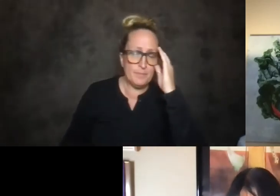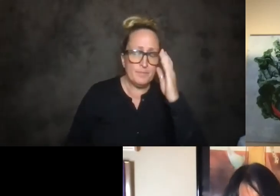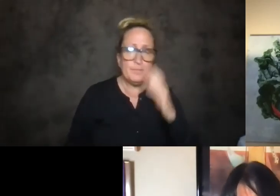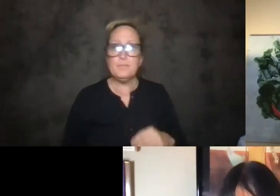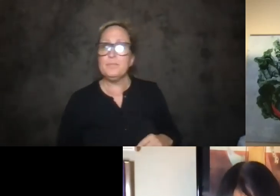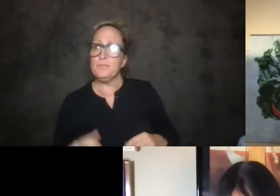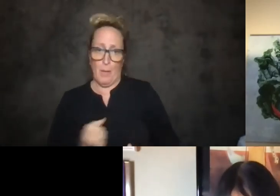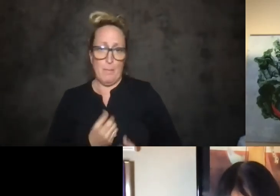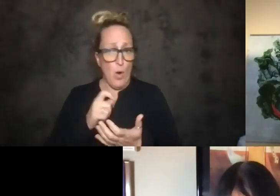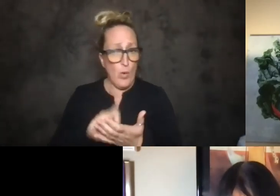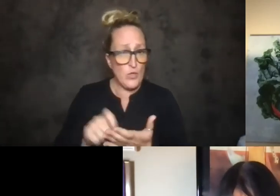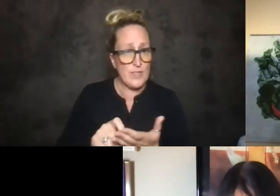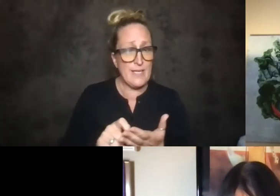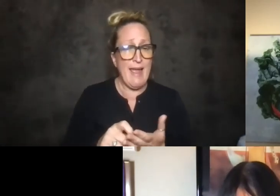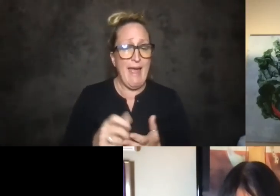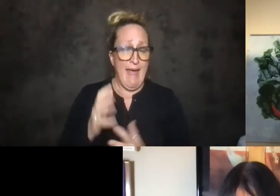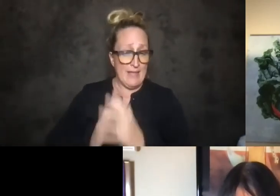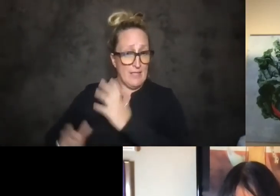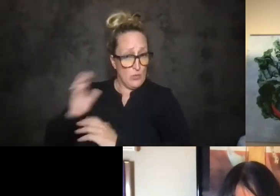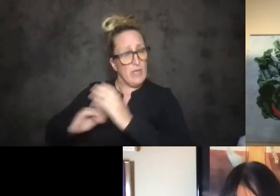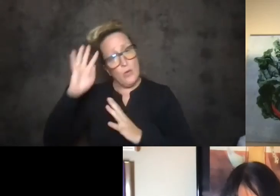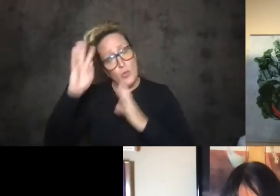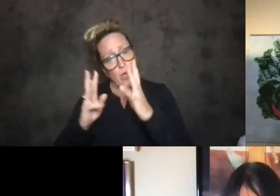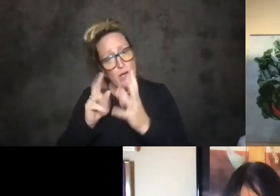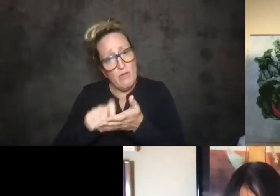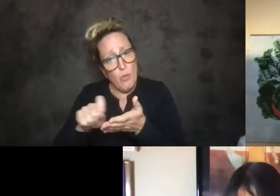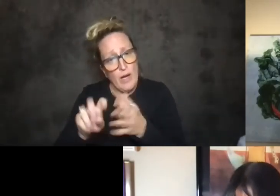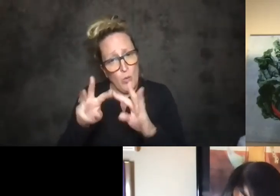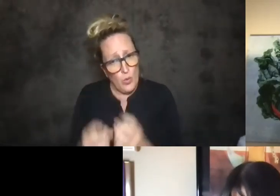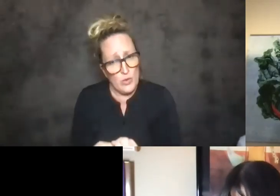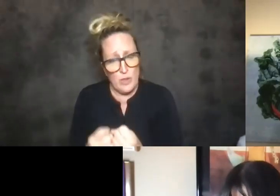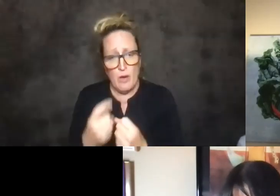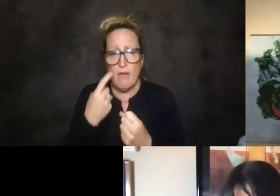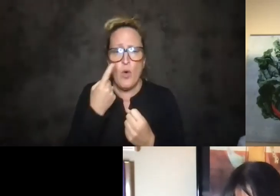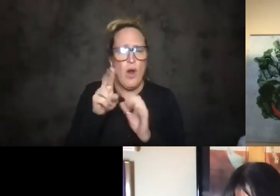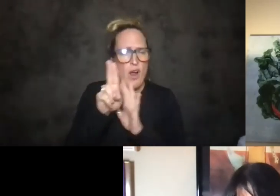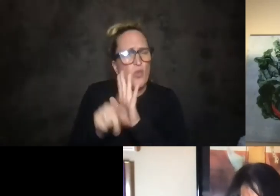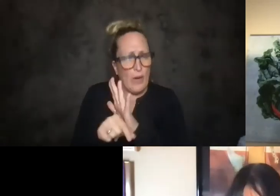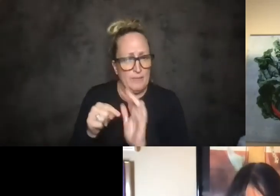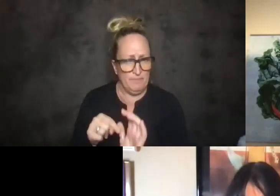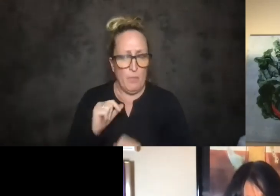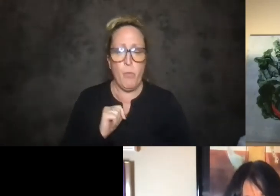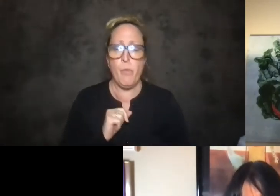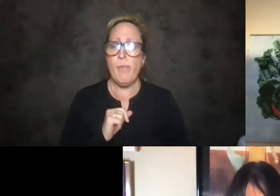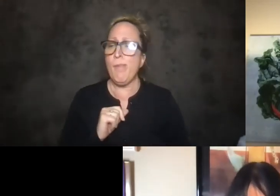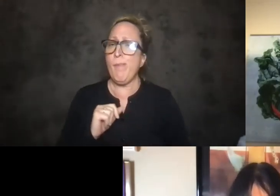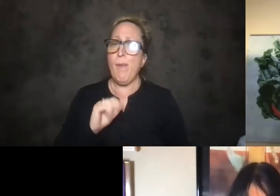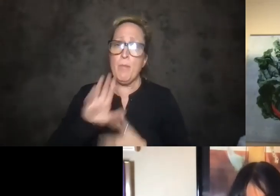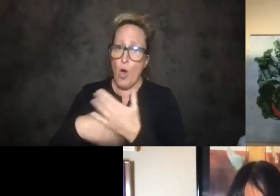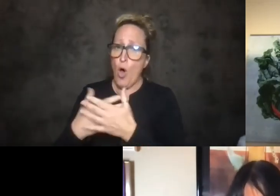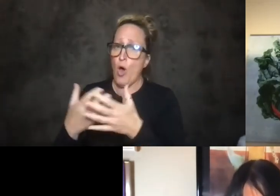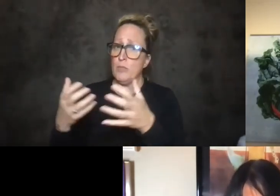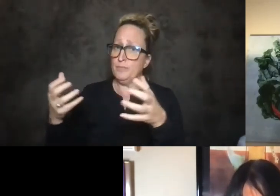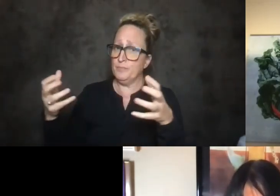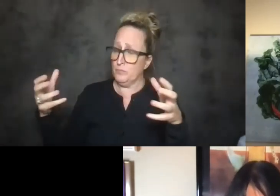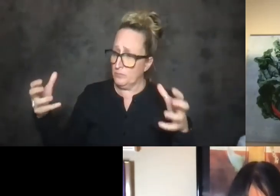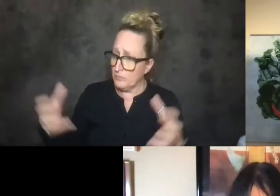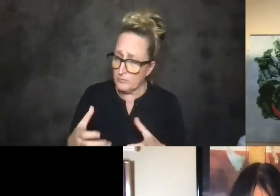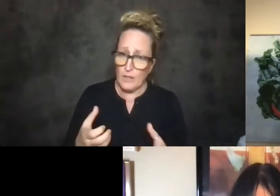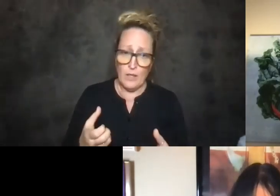on poetry ancestors, a creative writing workshop for undergrad, and I had everyone bring in a